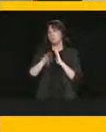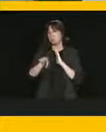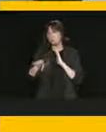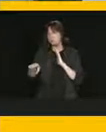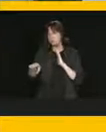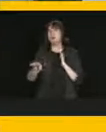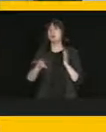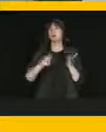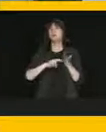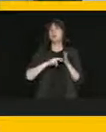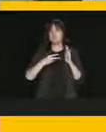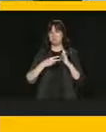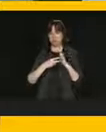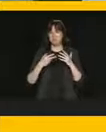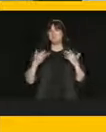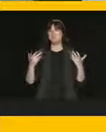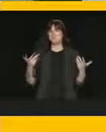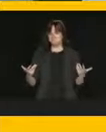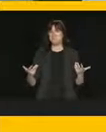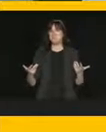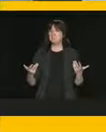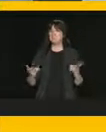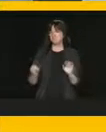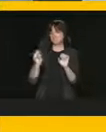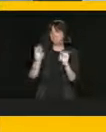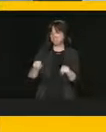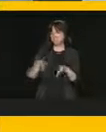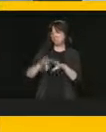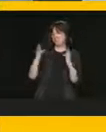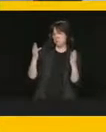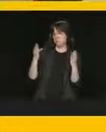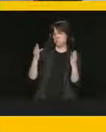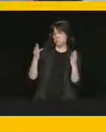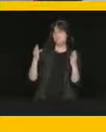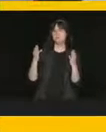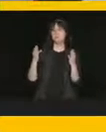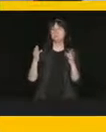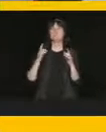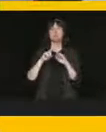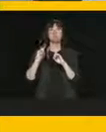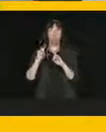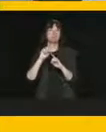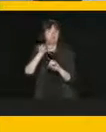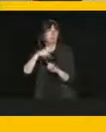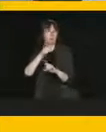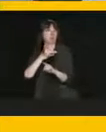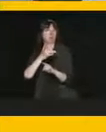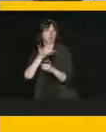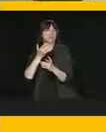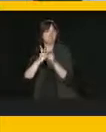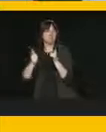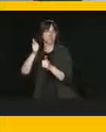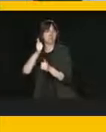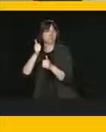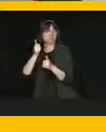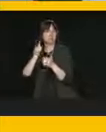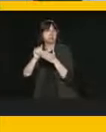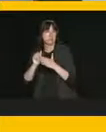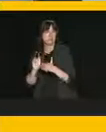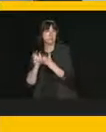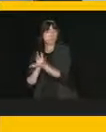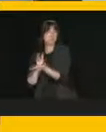to a place where we'll be able to see that happen. And at that moment, as the Premier said, parents will be able to make their own decisions about